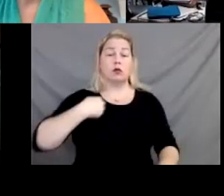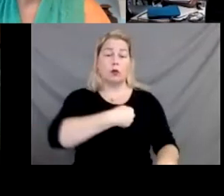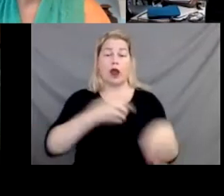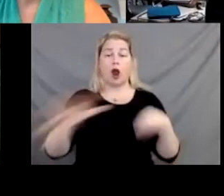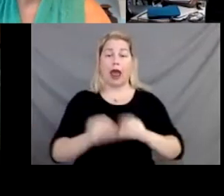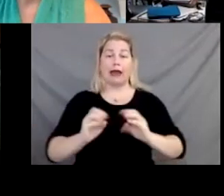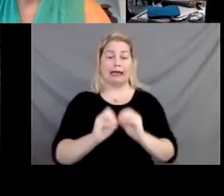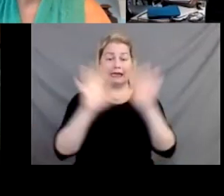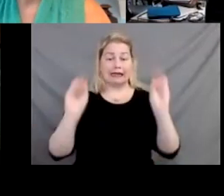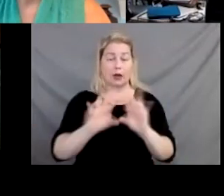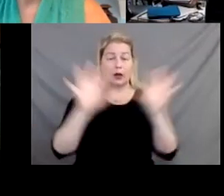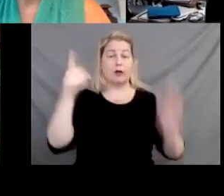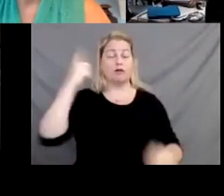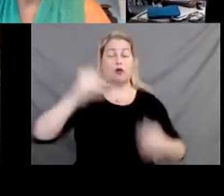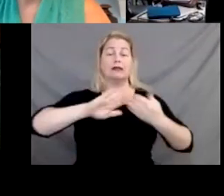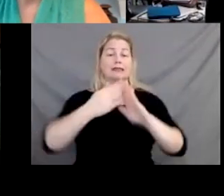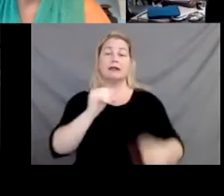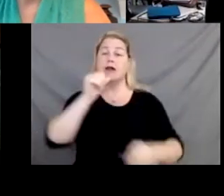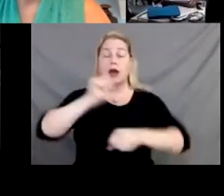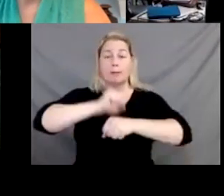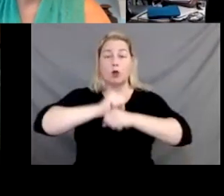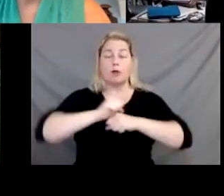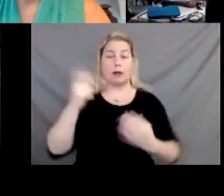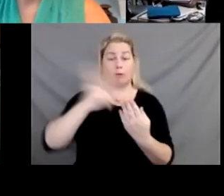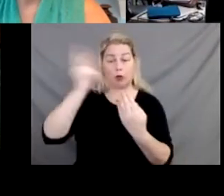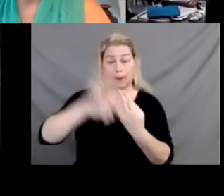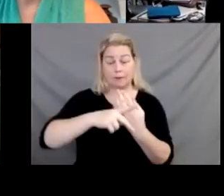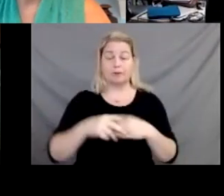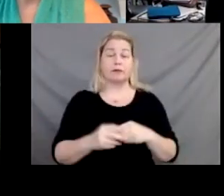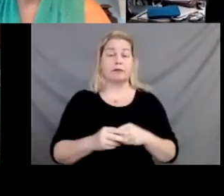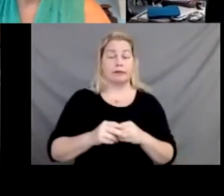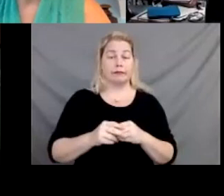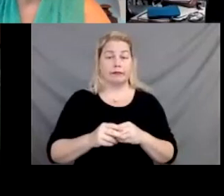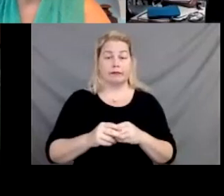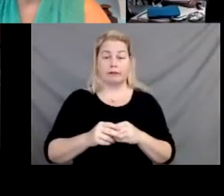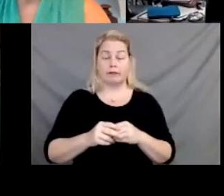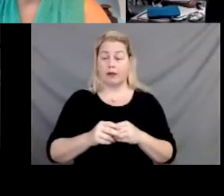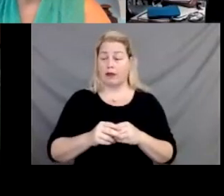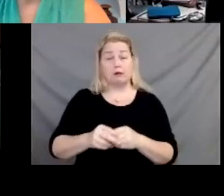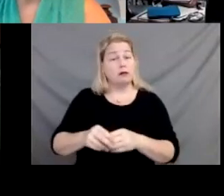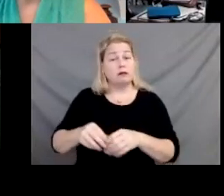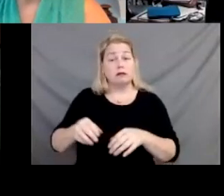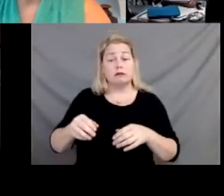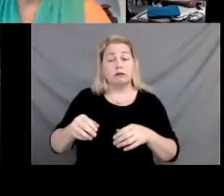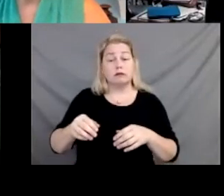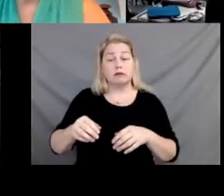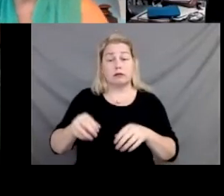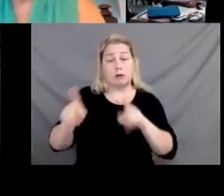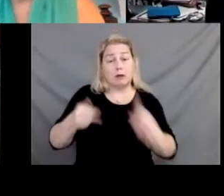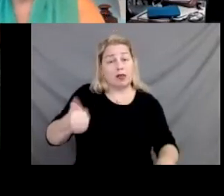city unemployment program that people who were not eligible for state or federal